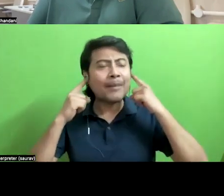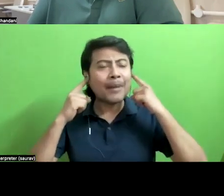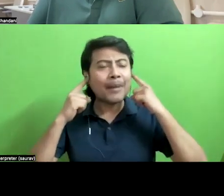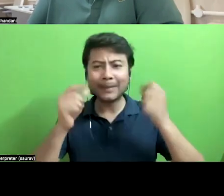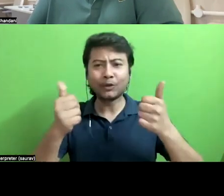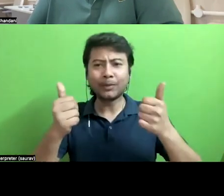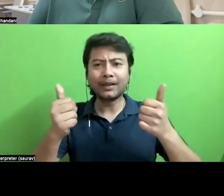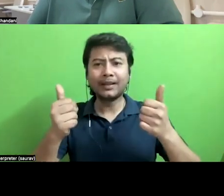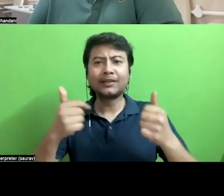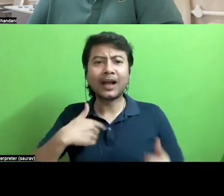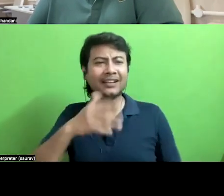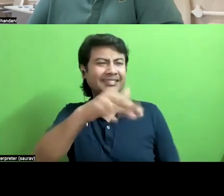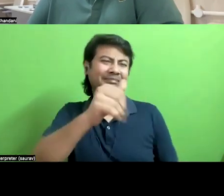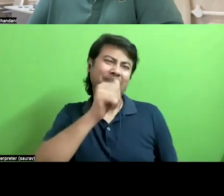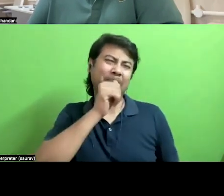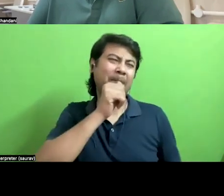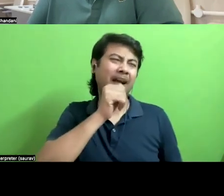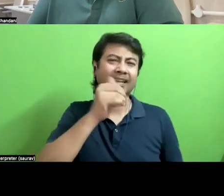let's say I want water,